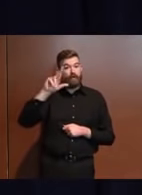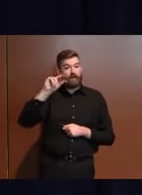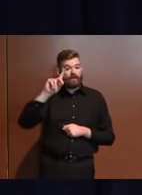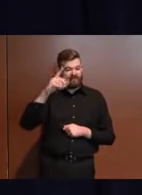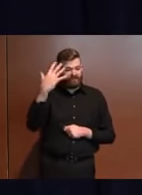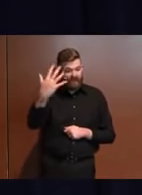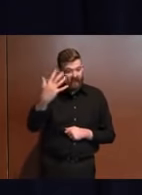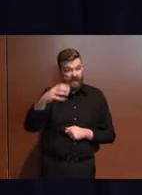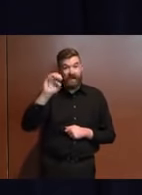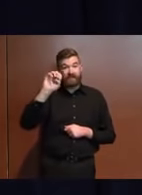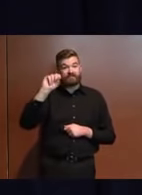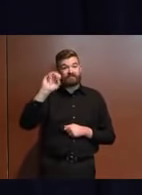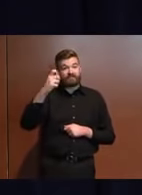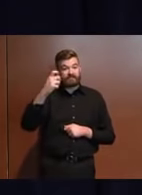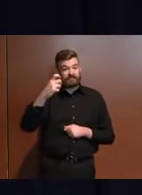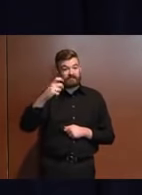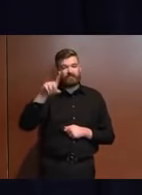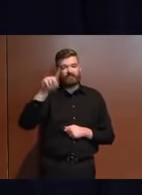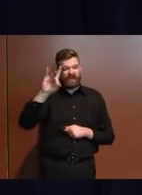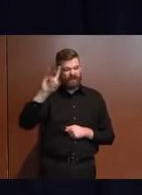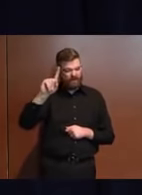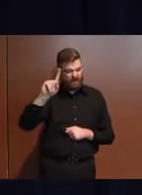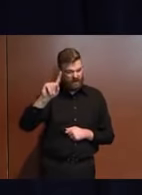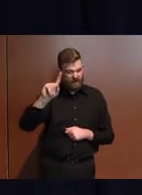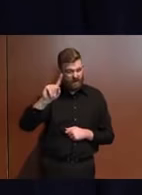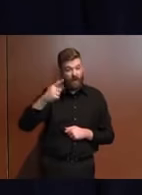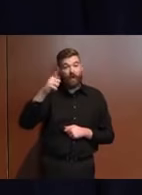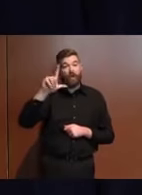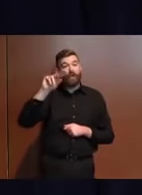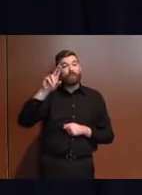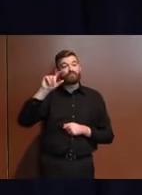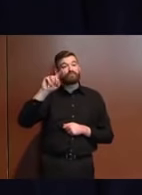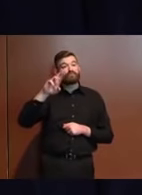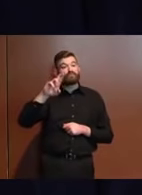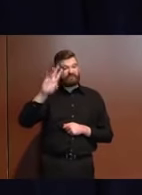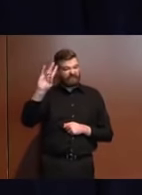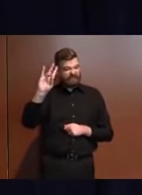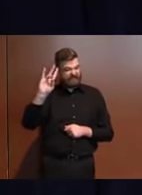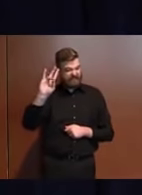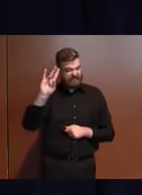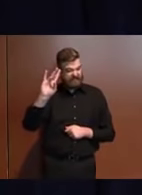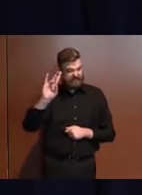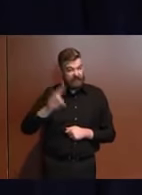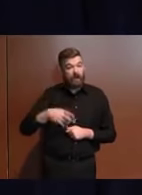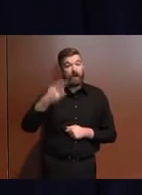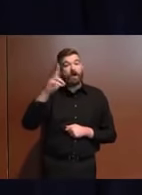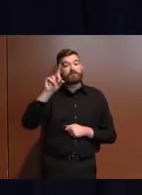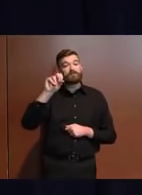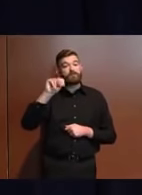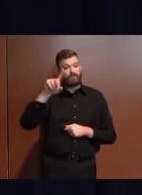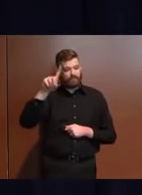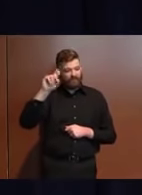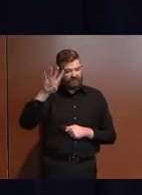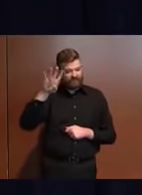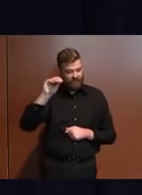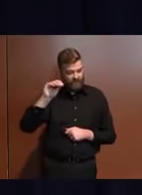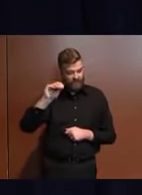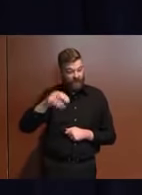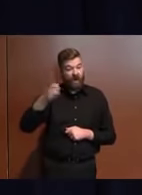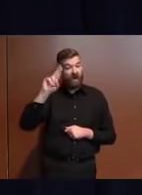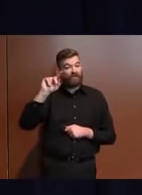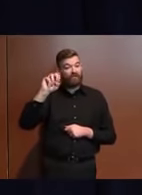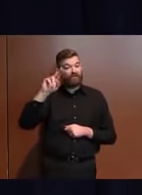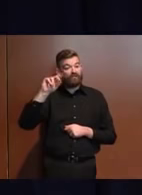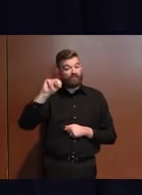Essex 181, Gloucester 7, Hudson 140, Hunterdon